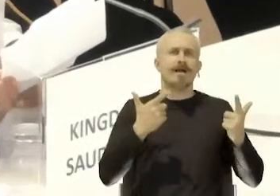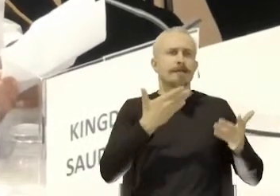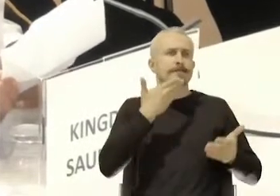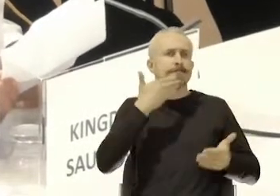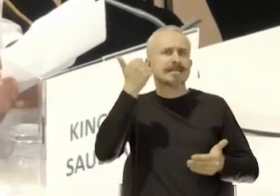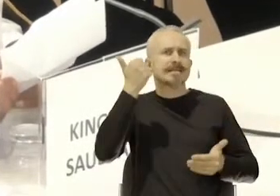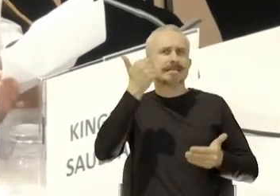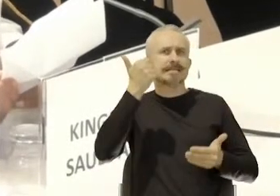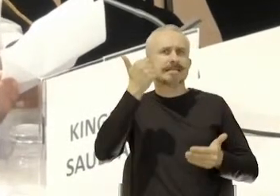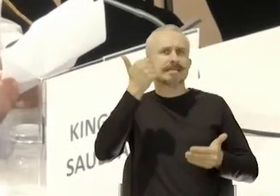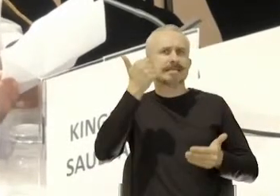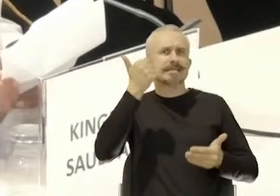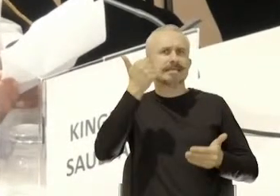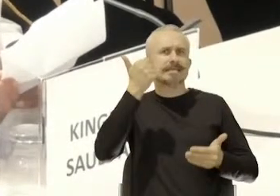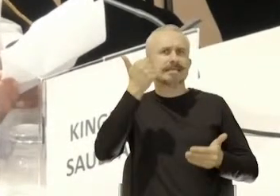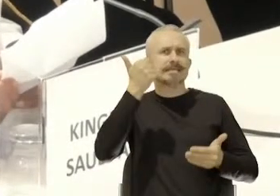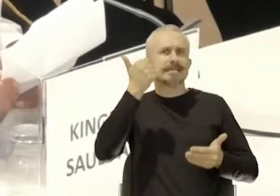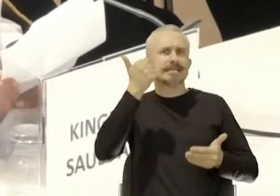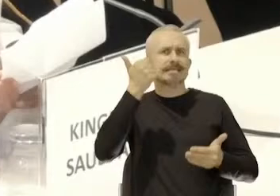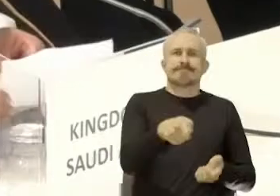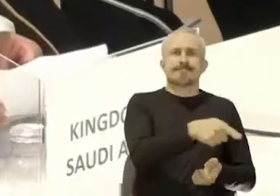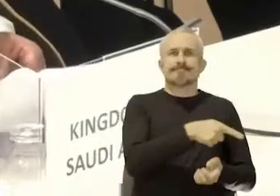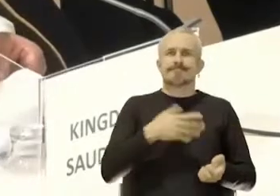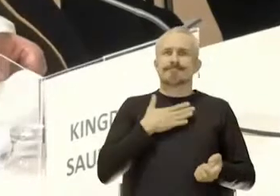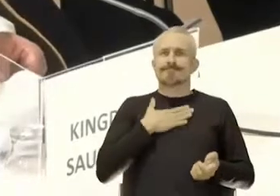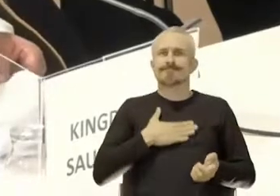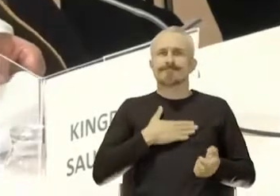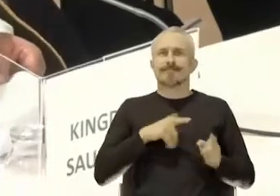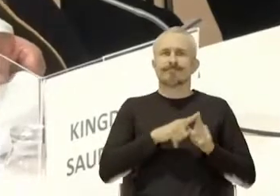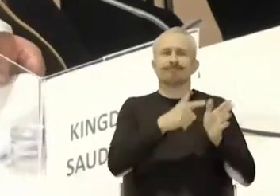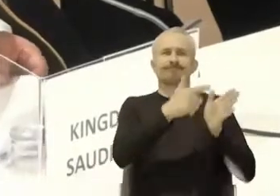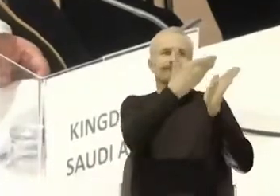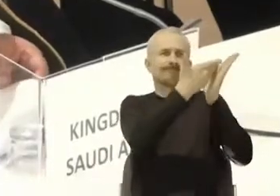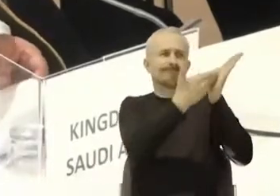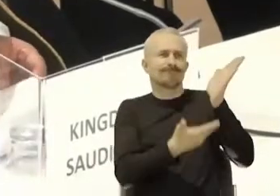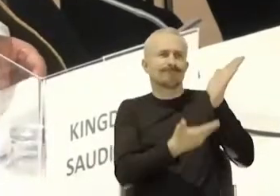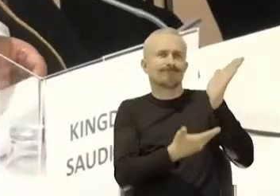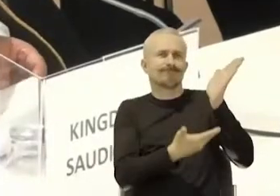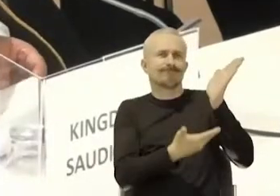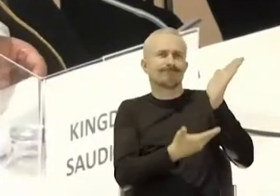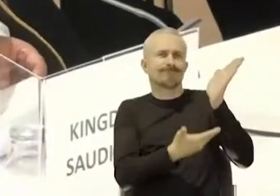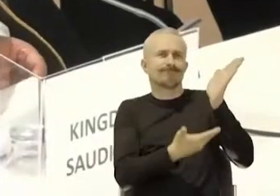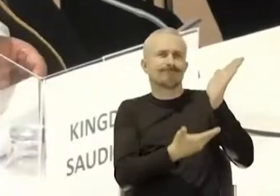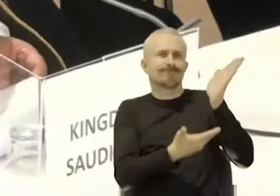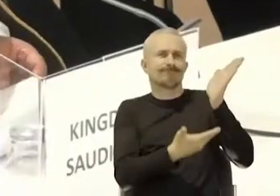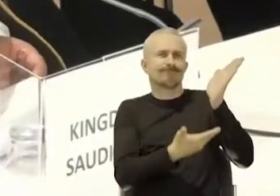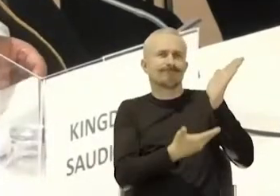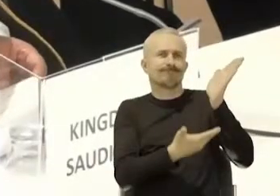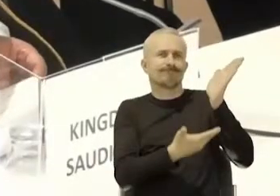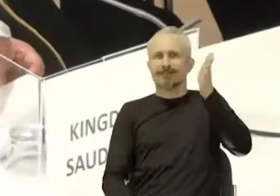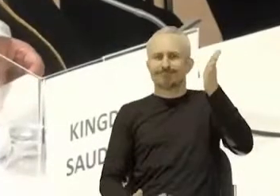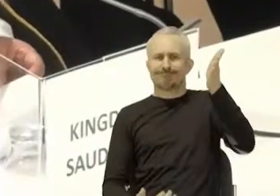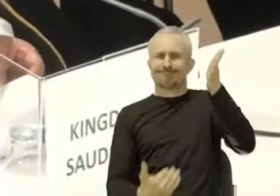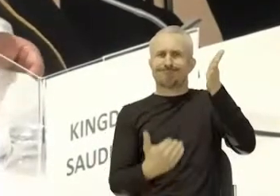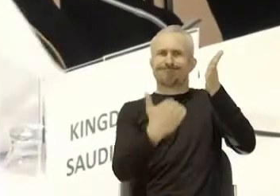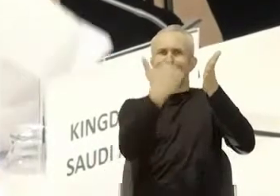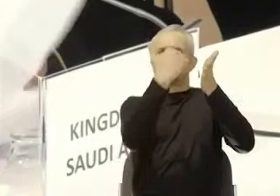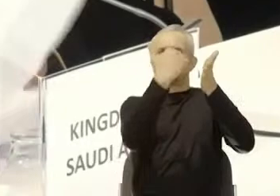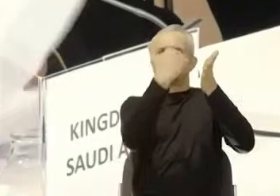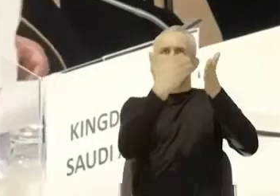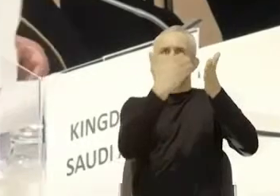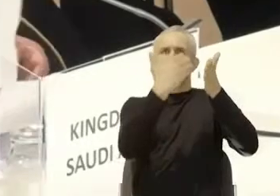so that they can be qualified among the list of 100 cities with the best quality of life in the world.